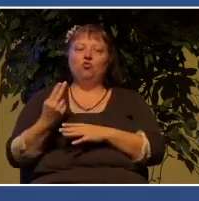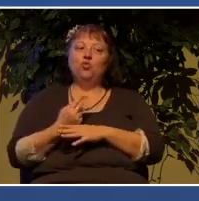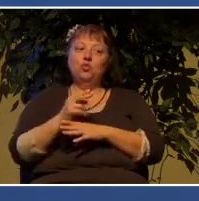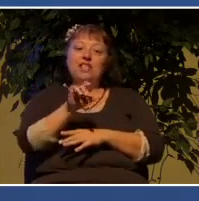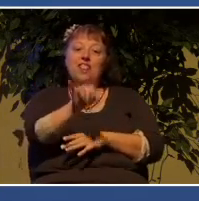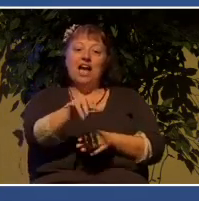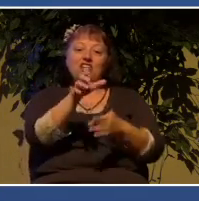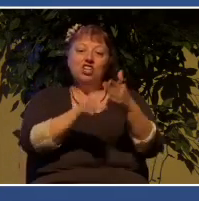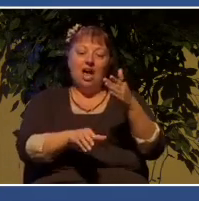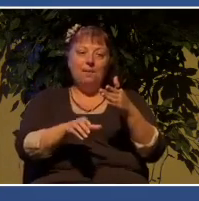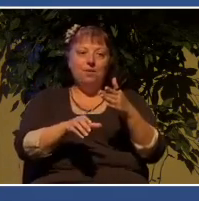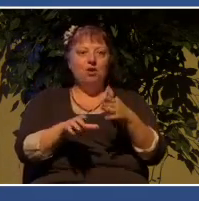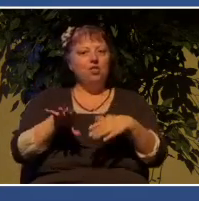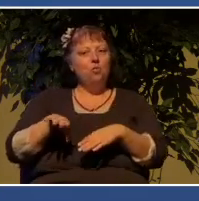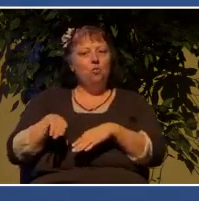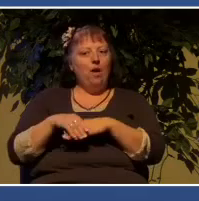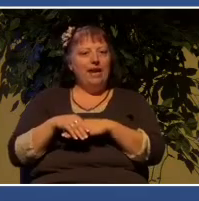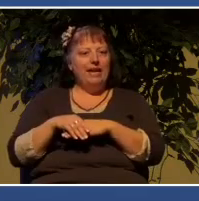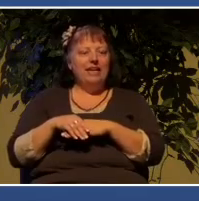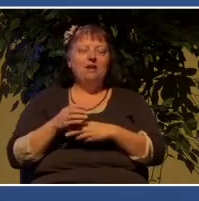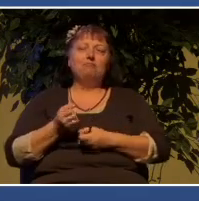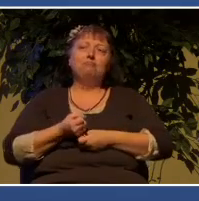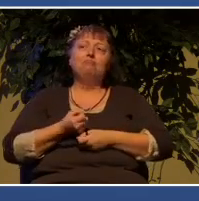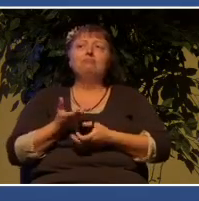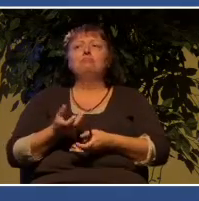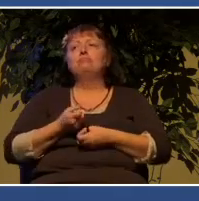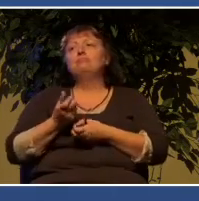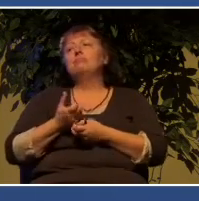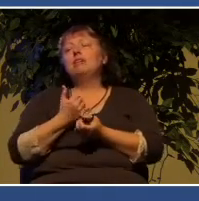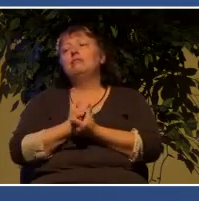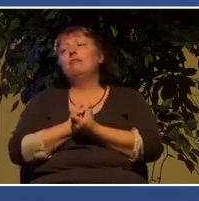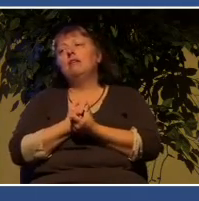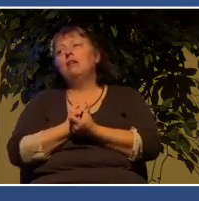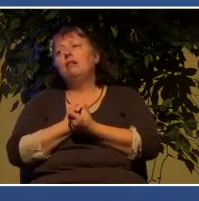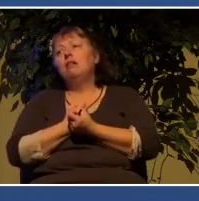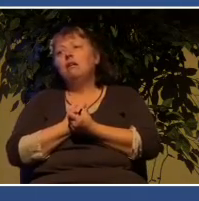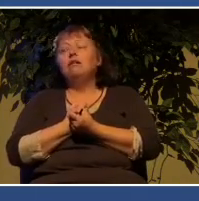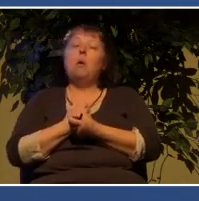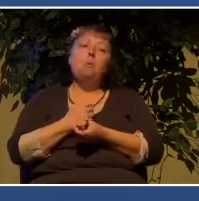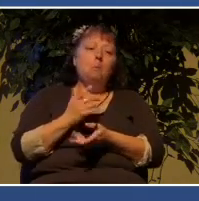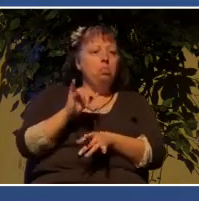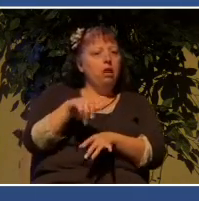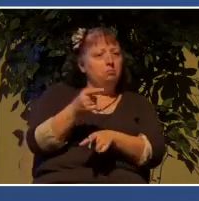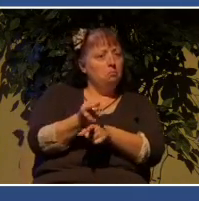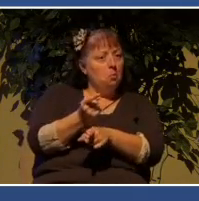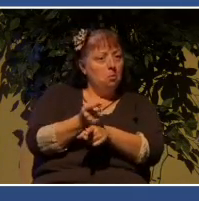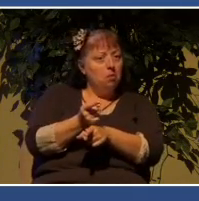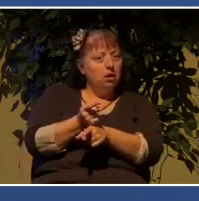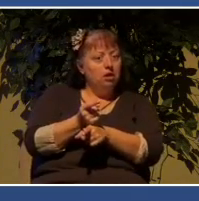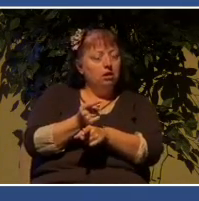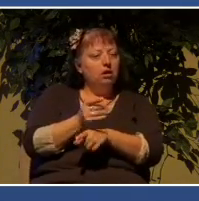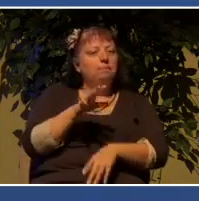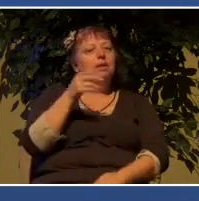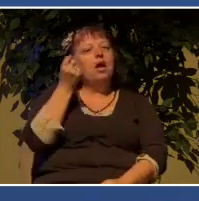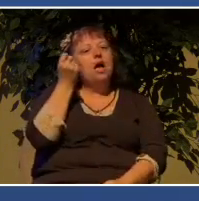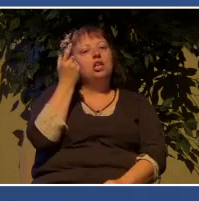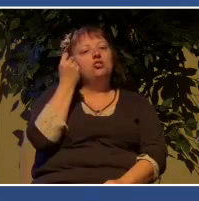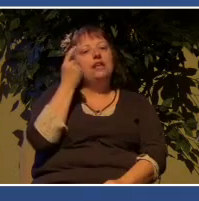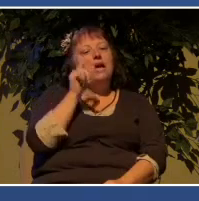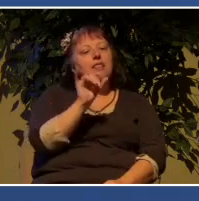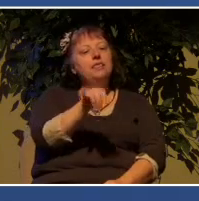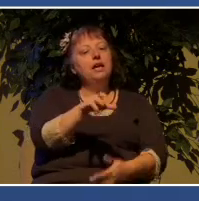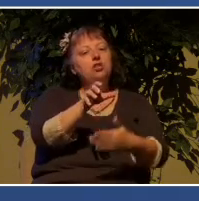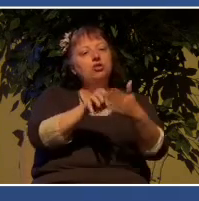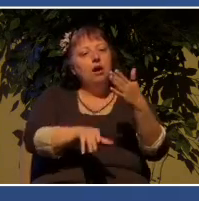it at their wedding as an expression of their love for each other, and that is appropriate. Understand, it's not really